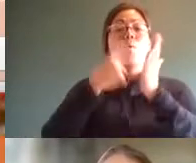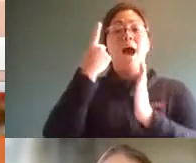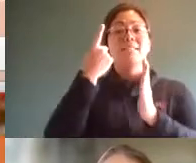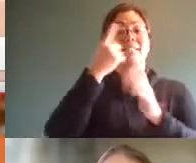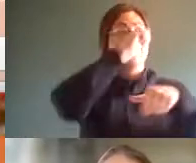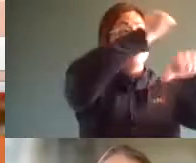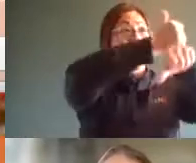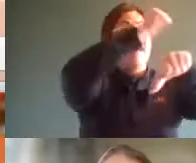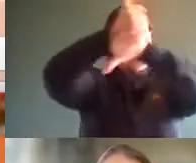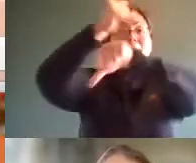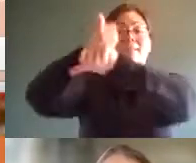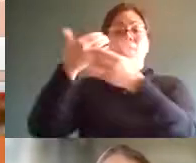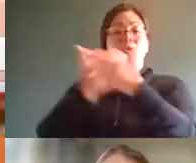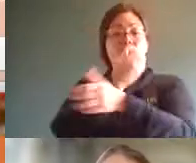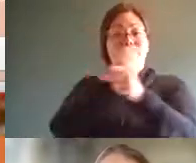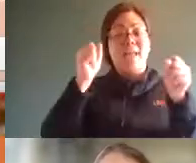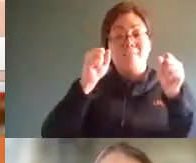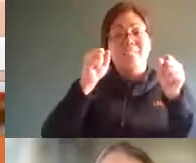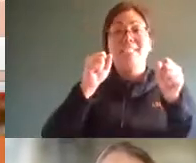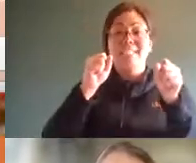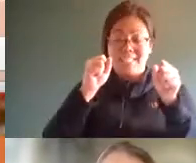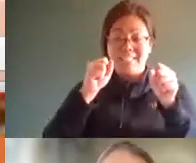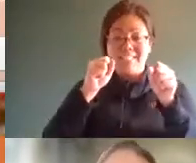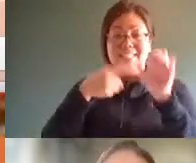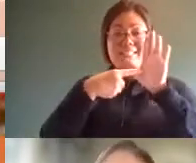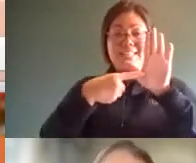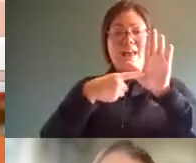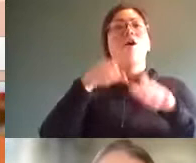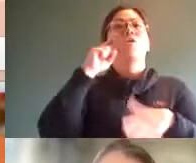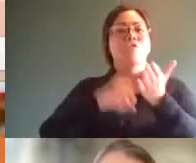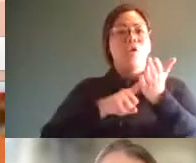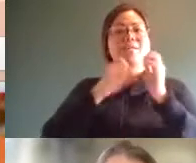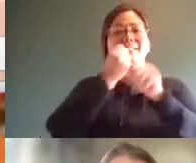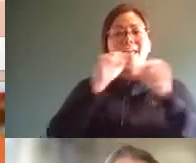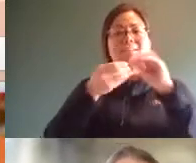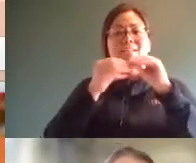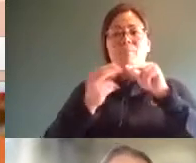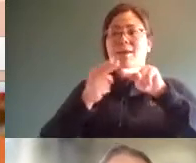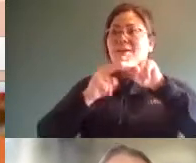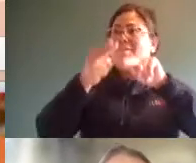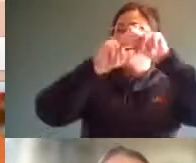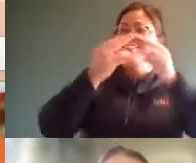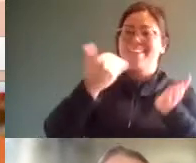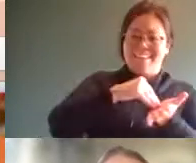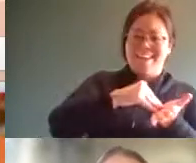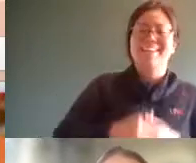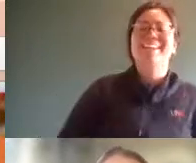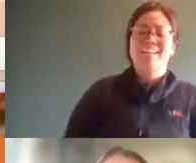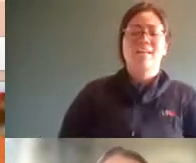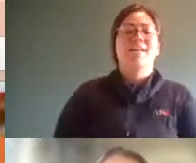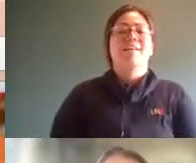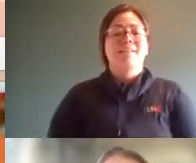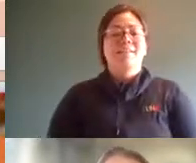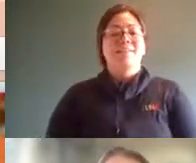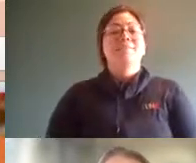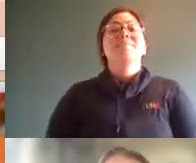those new safety signs up, then their safety numbers started getting back to where they were before. And then the last note